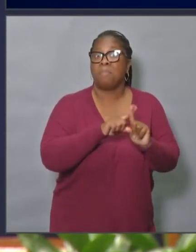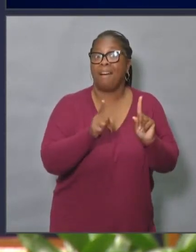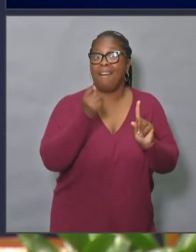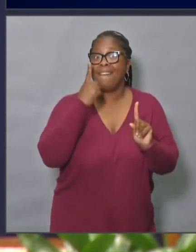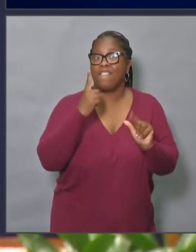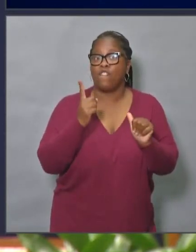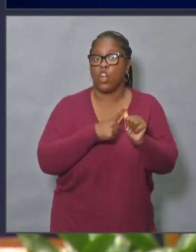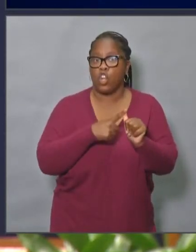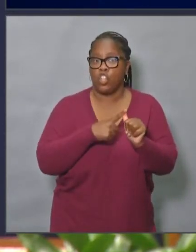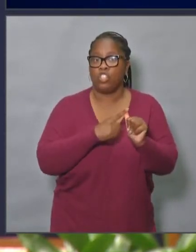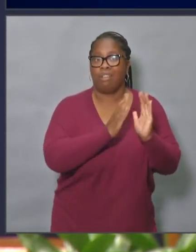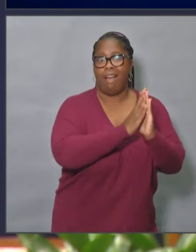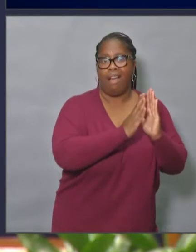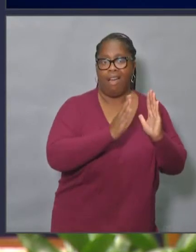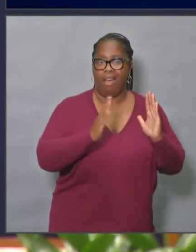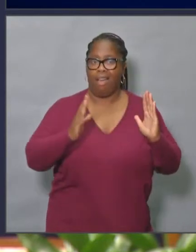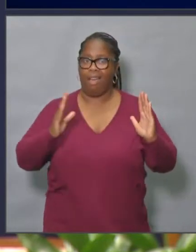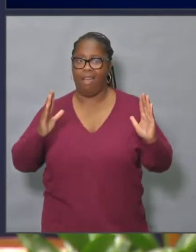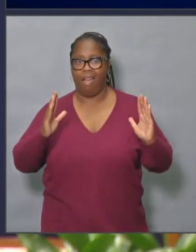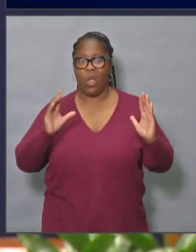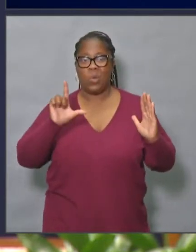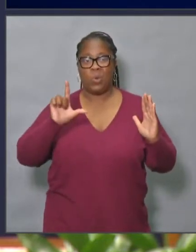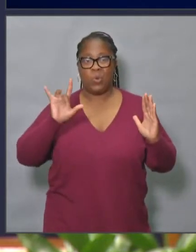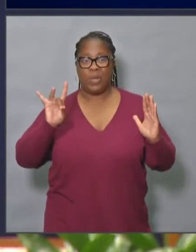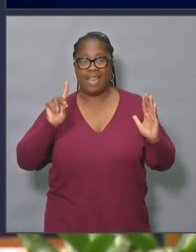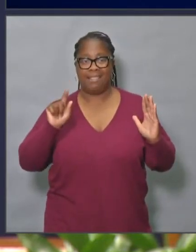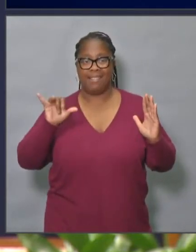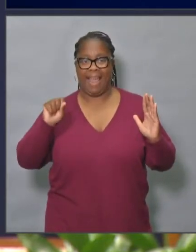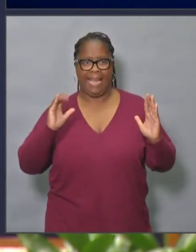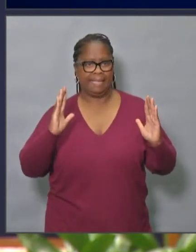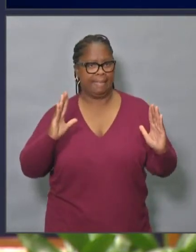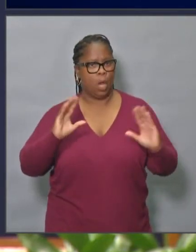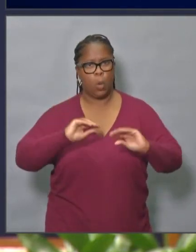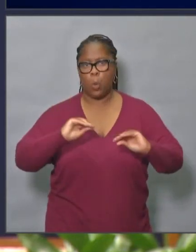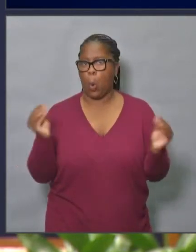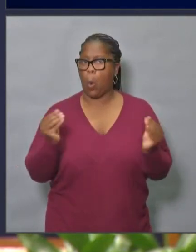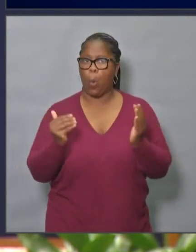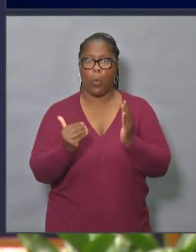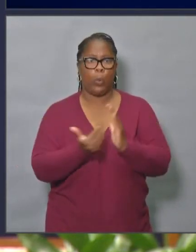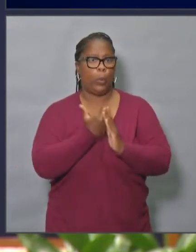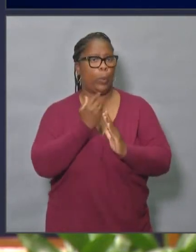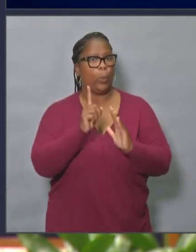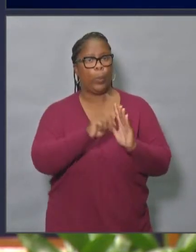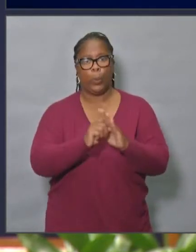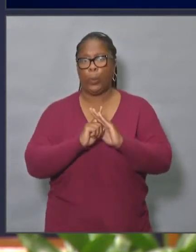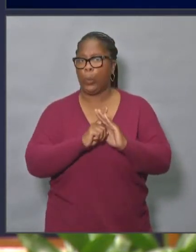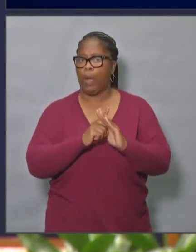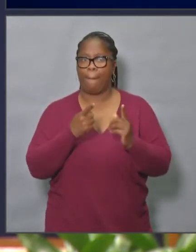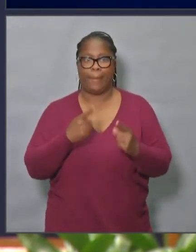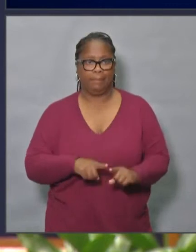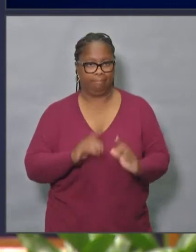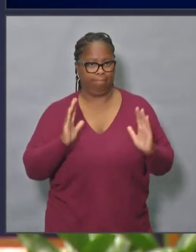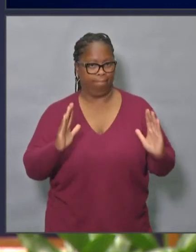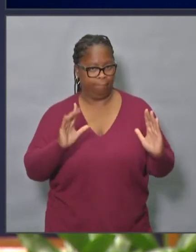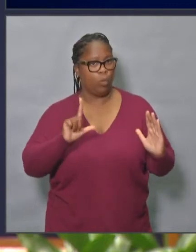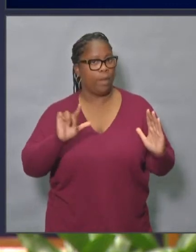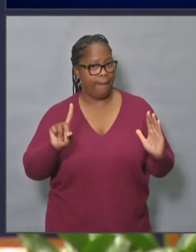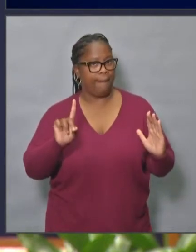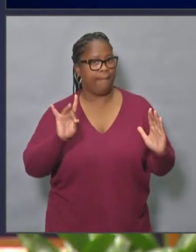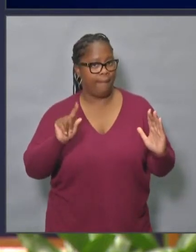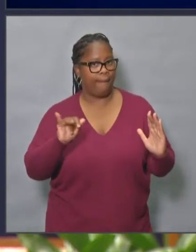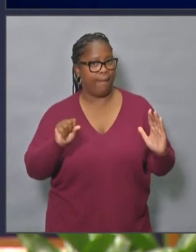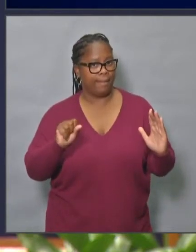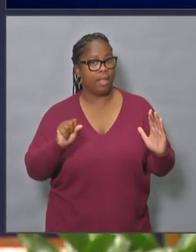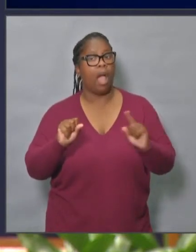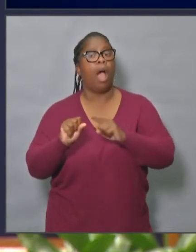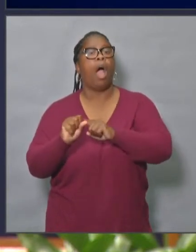new onset of COVID-19 cases. And I just want to note that when visitation rules are